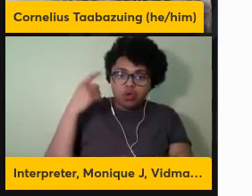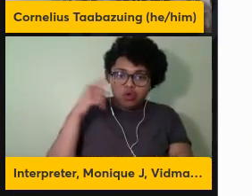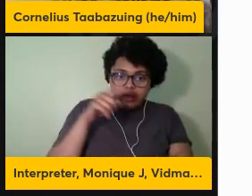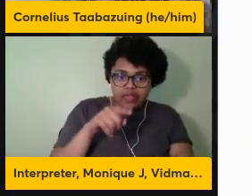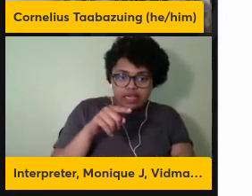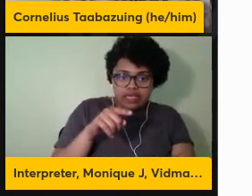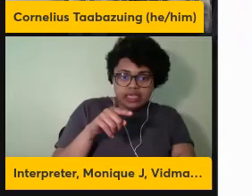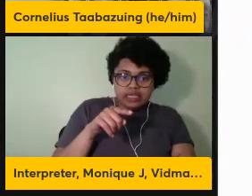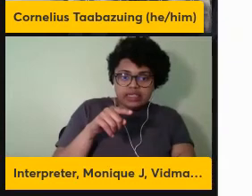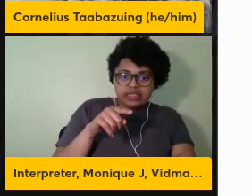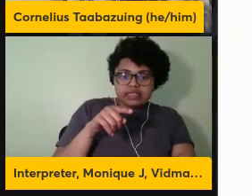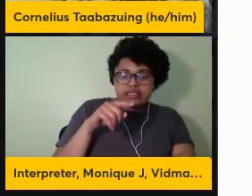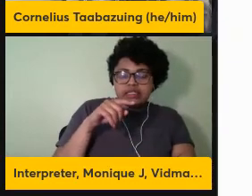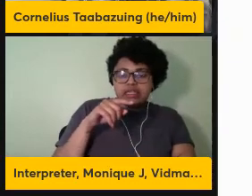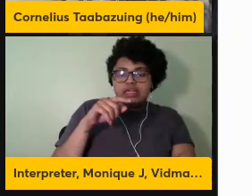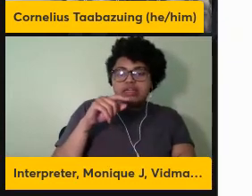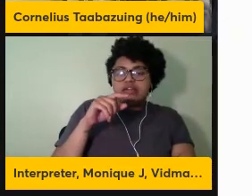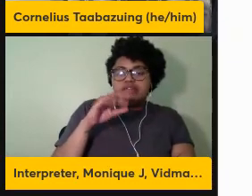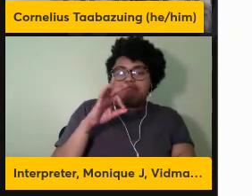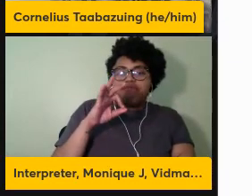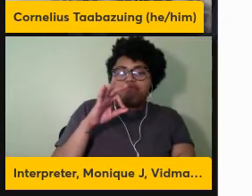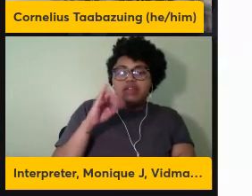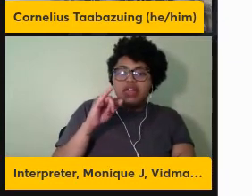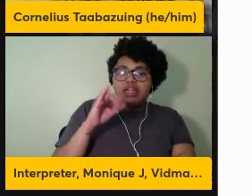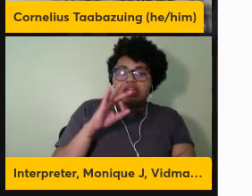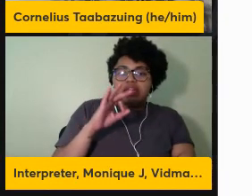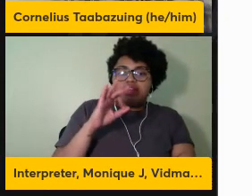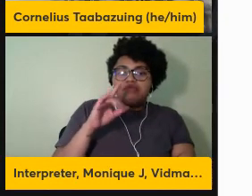this was a truly collaborative